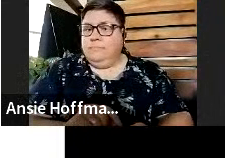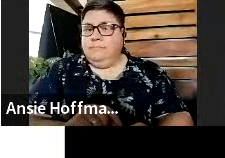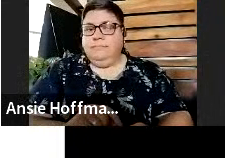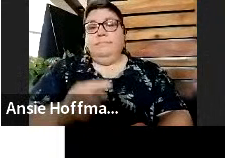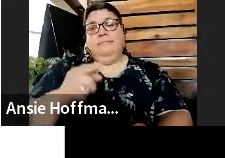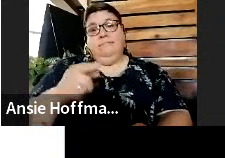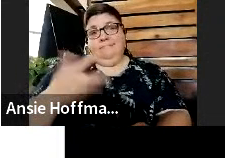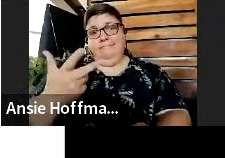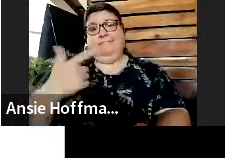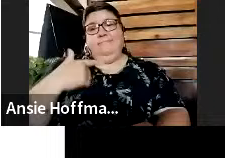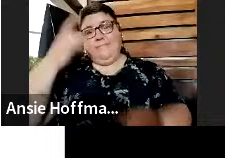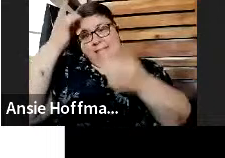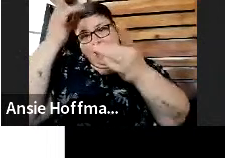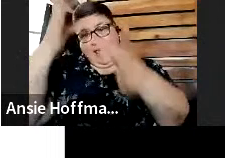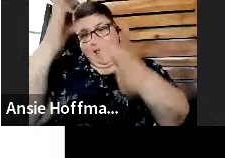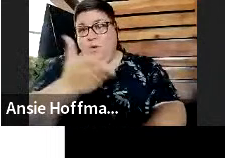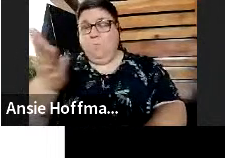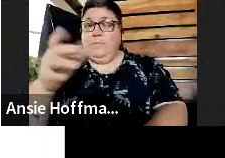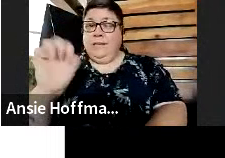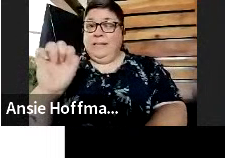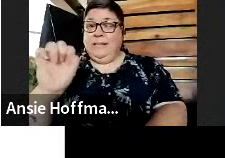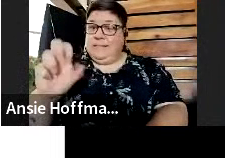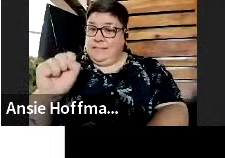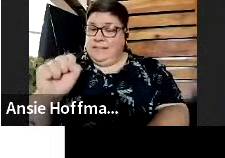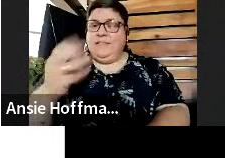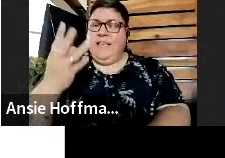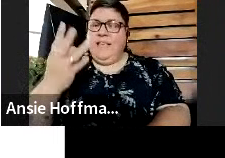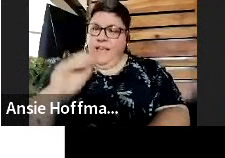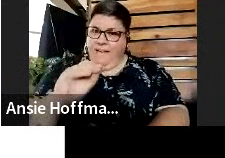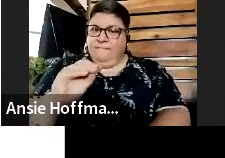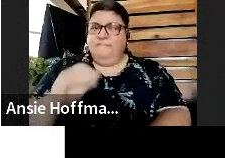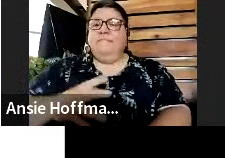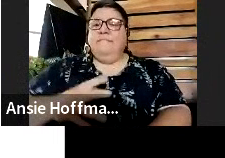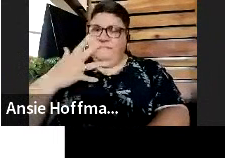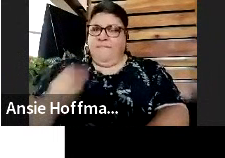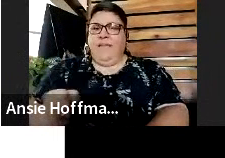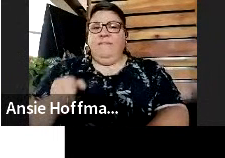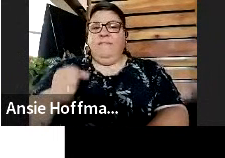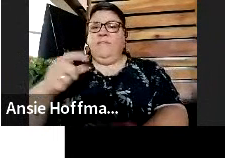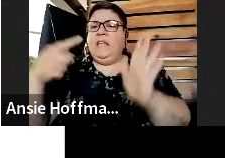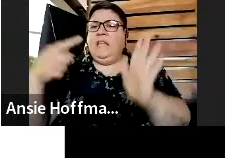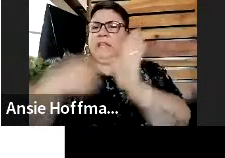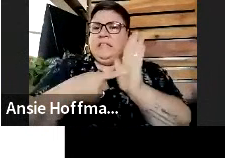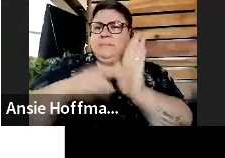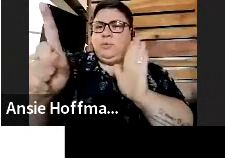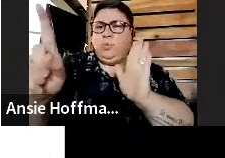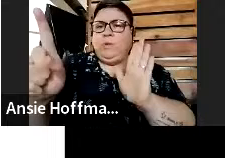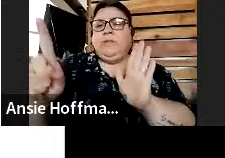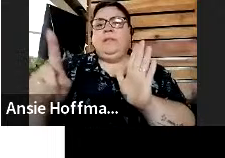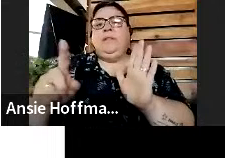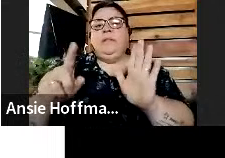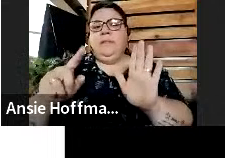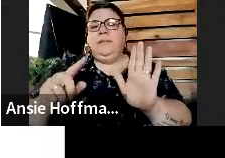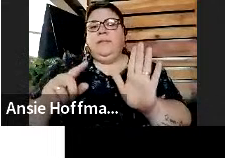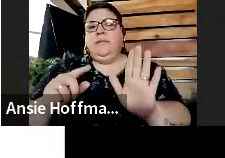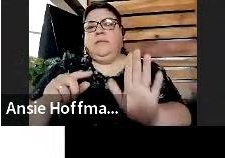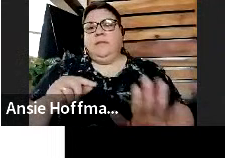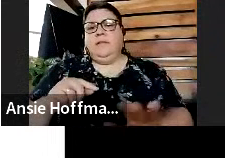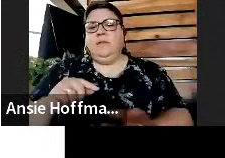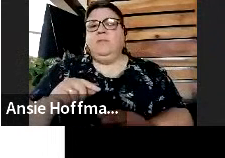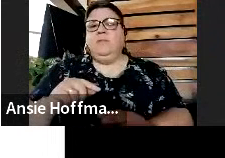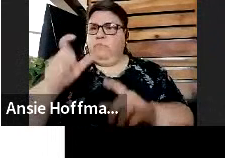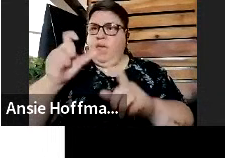inform you that SARS has the internal dispute processes that you can explore in order to